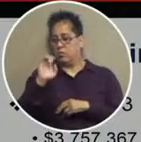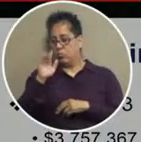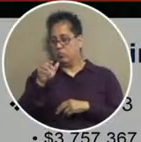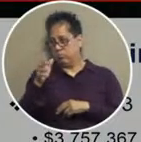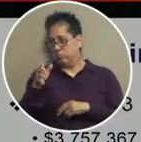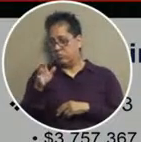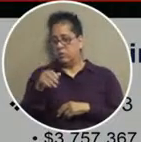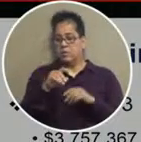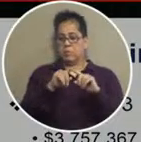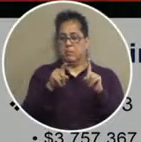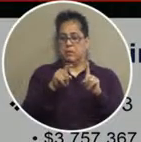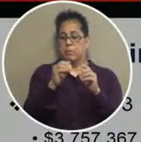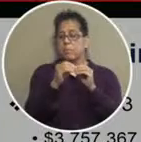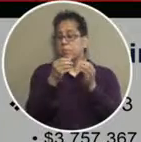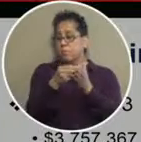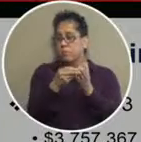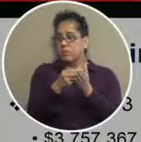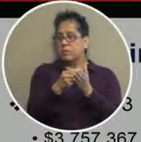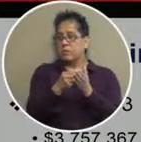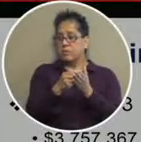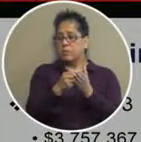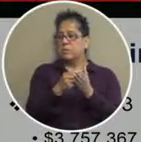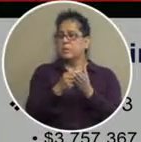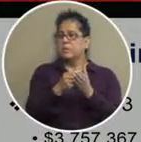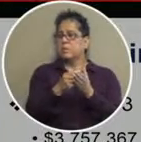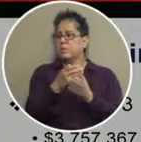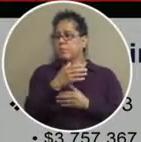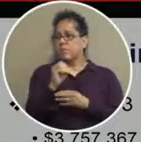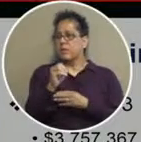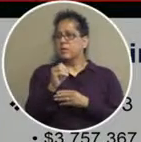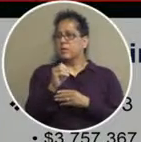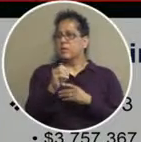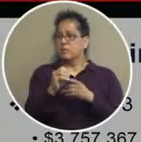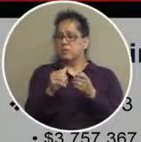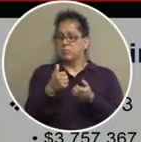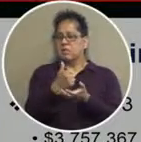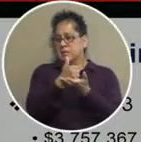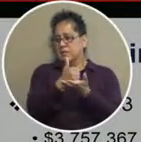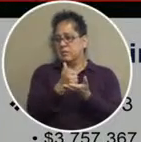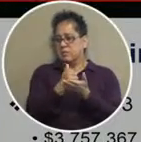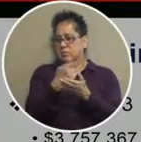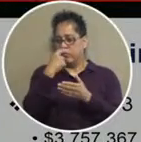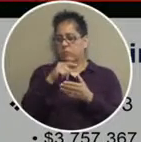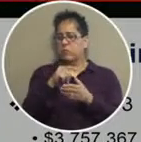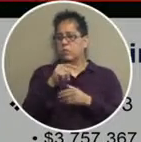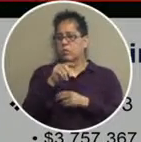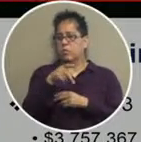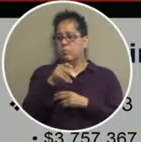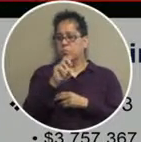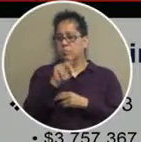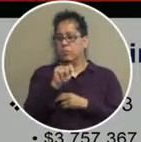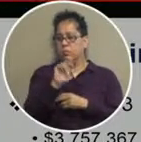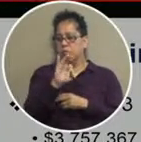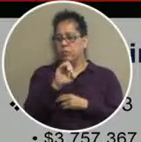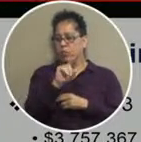but additional funds again to go towards rental assistance, utility assistance that we can use for those important programs for our community.